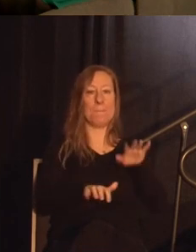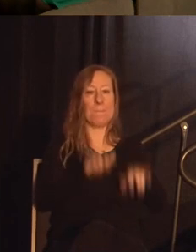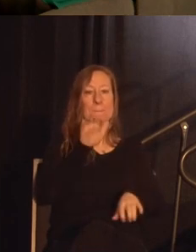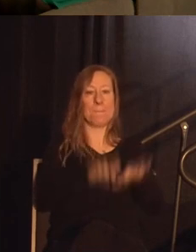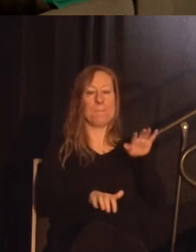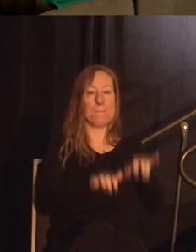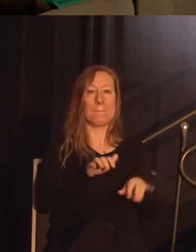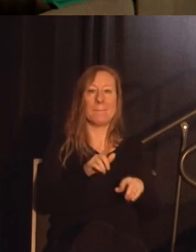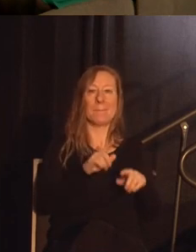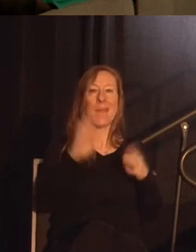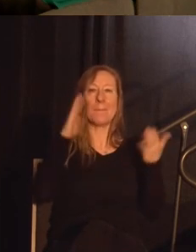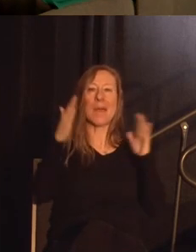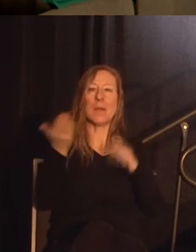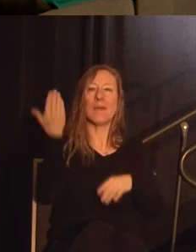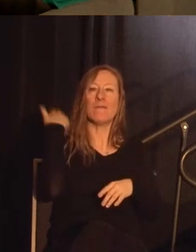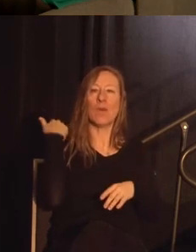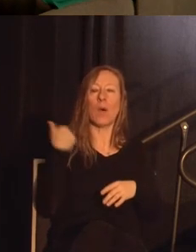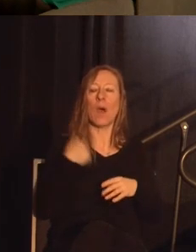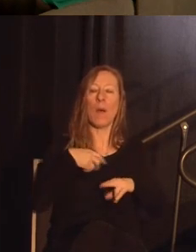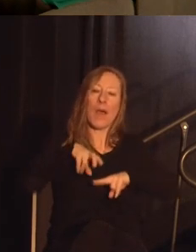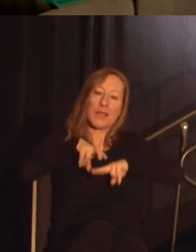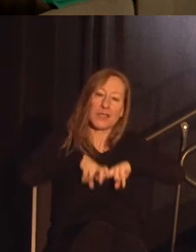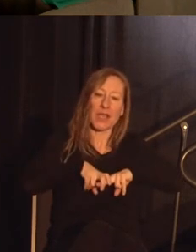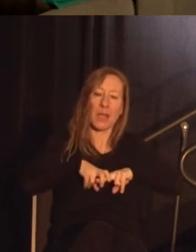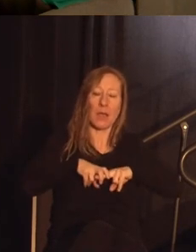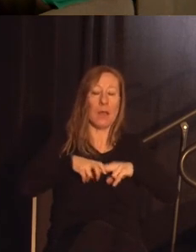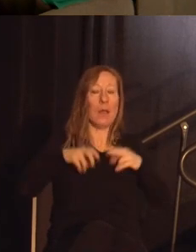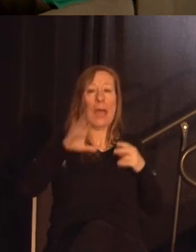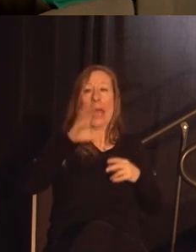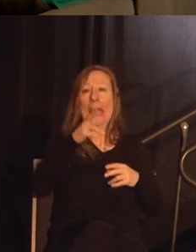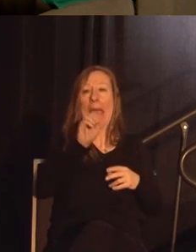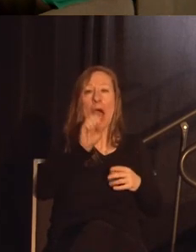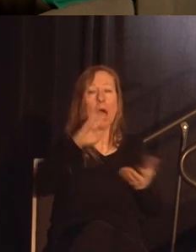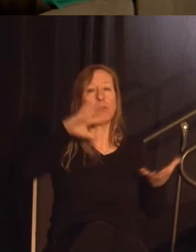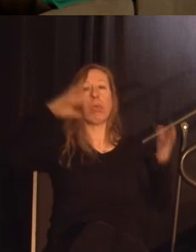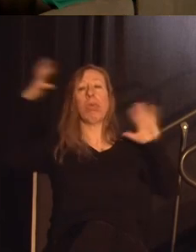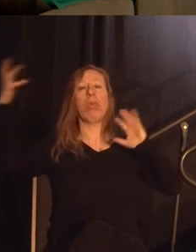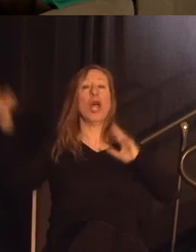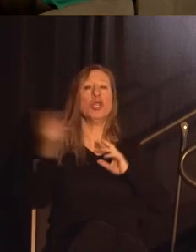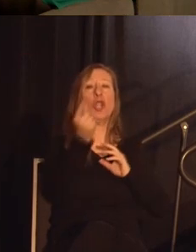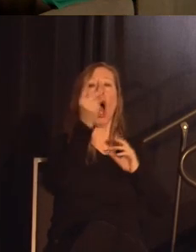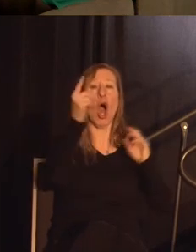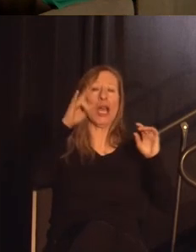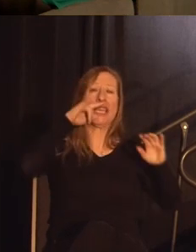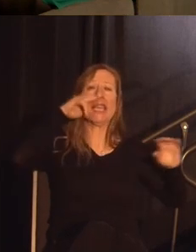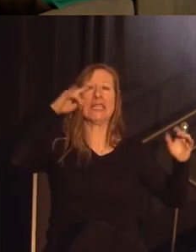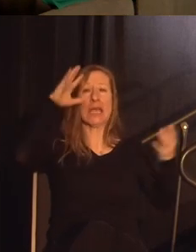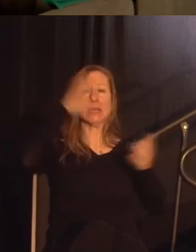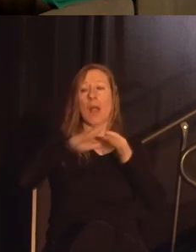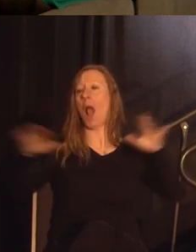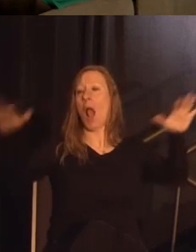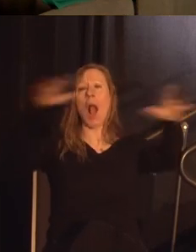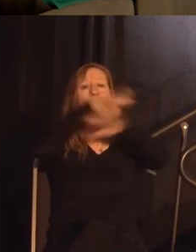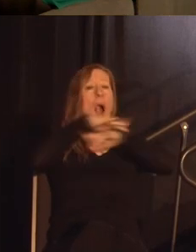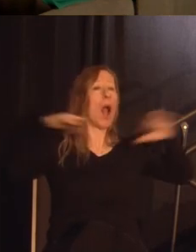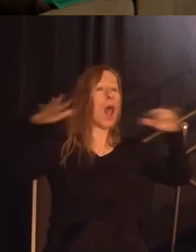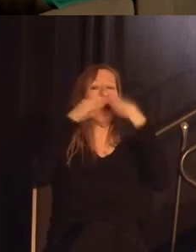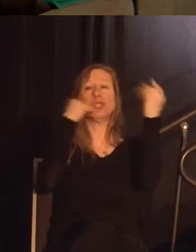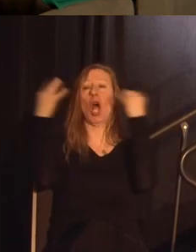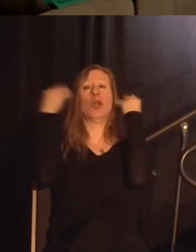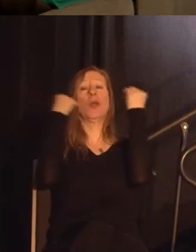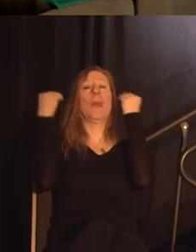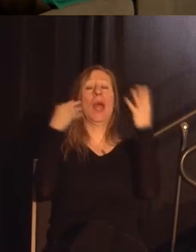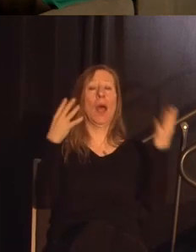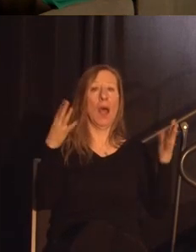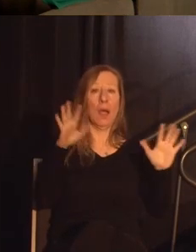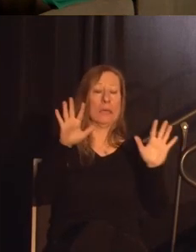Rather than what I used to do, which was like sit in chaos with like my dog and my husband and my kids running around and everyone's talking to me, and then I